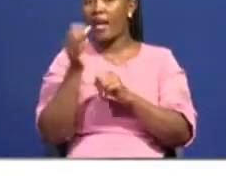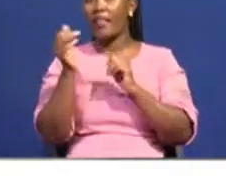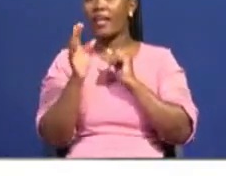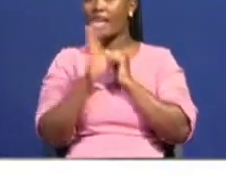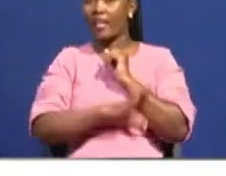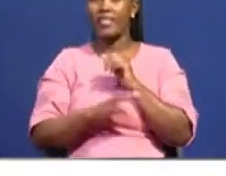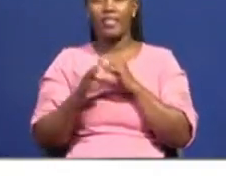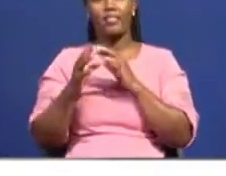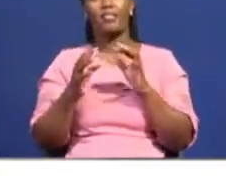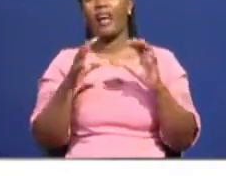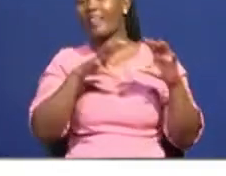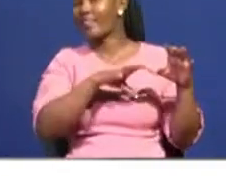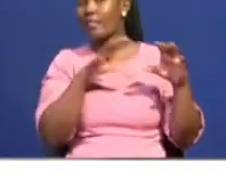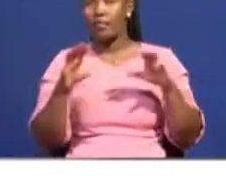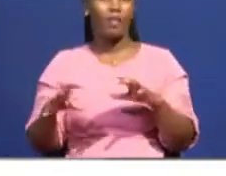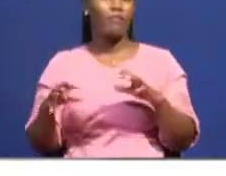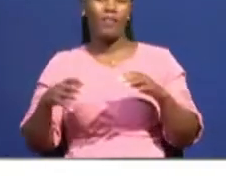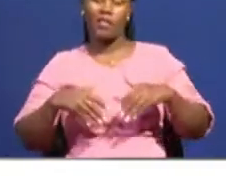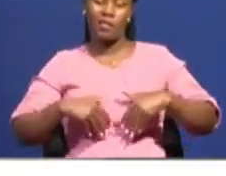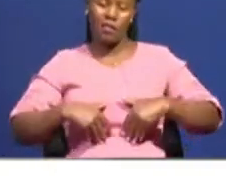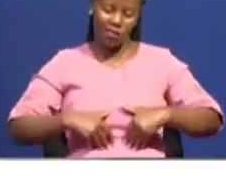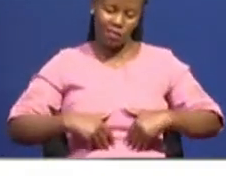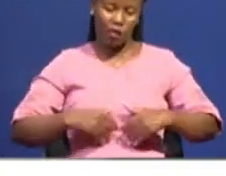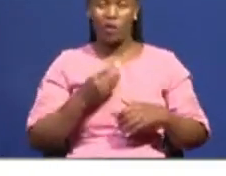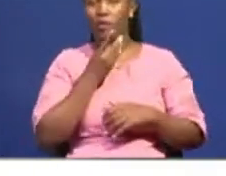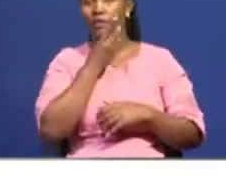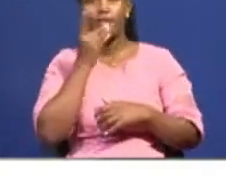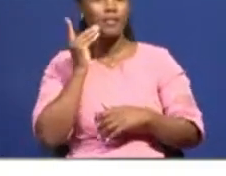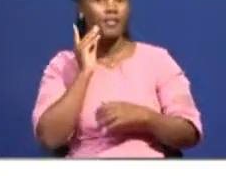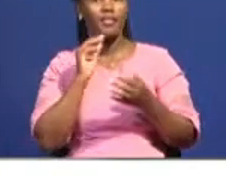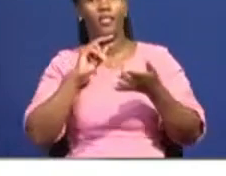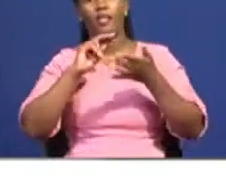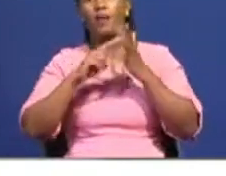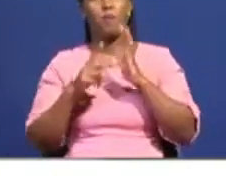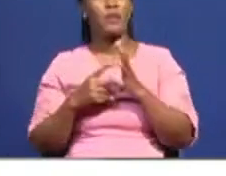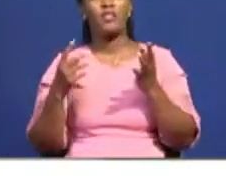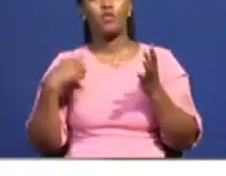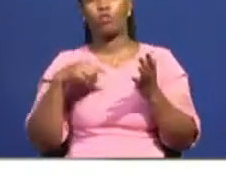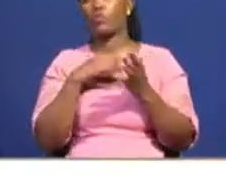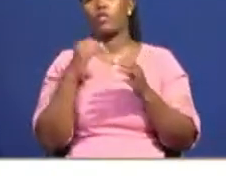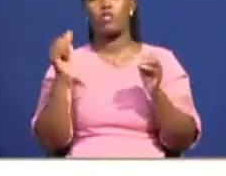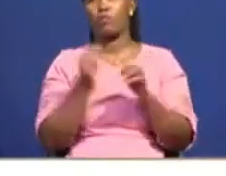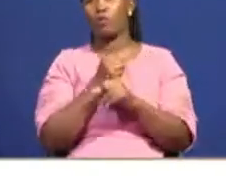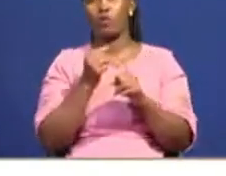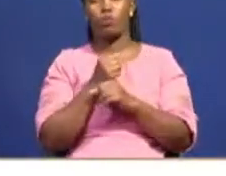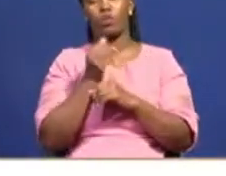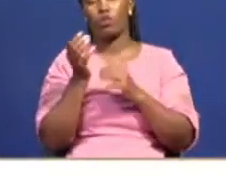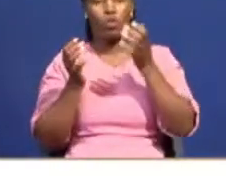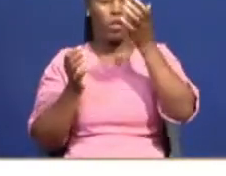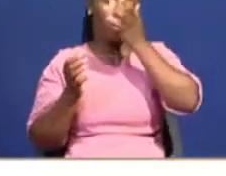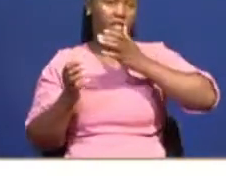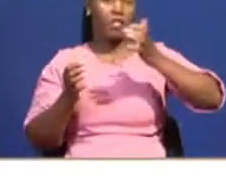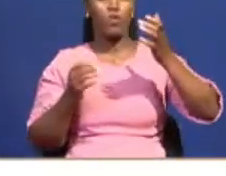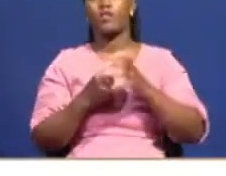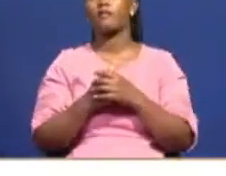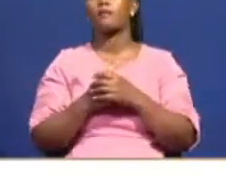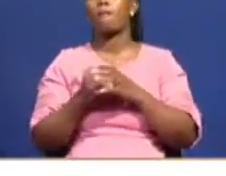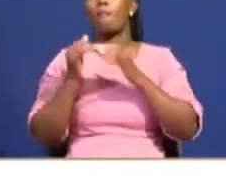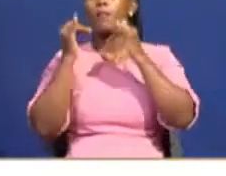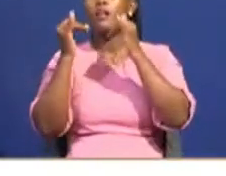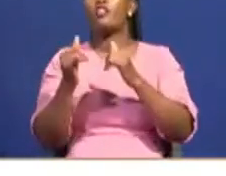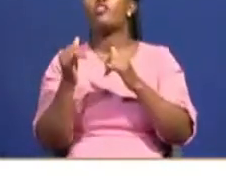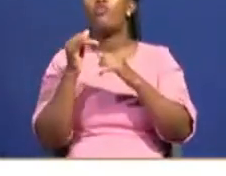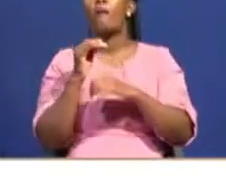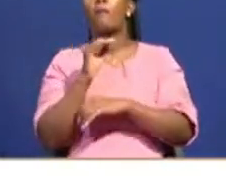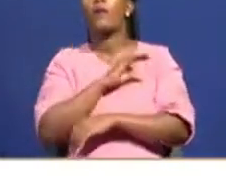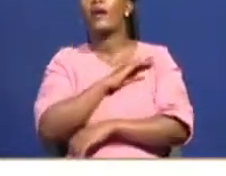true. So it's not something that we could actually wish away. All right. Correct. Renewable energy sources, and